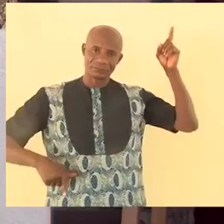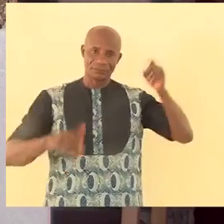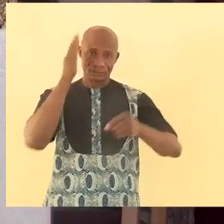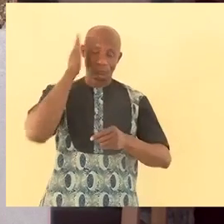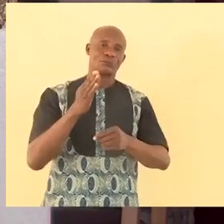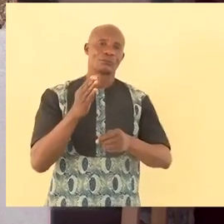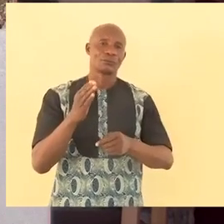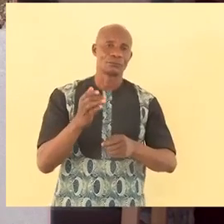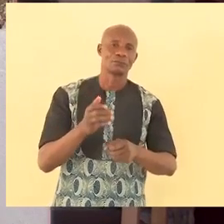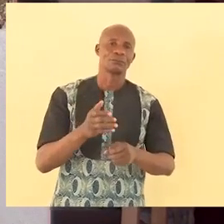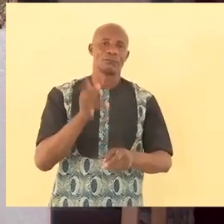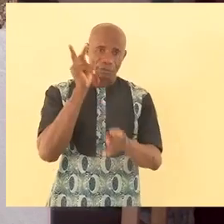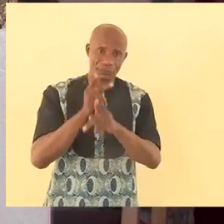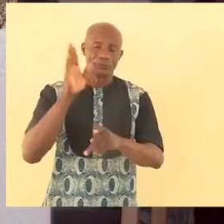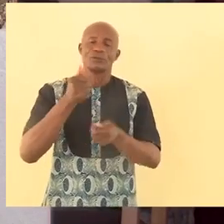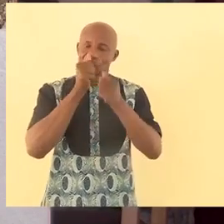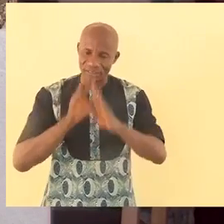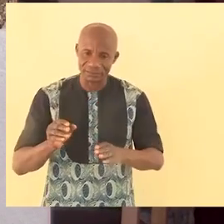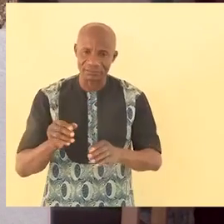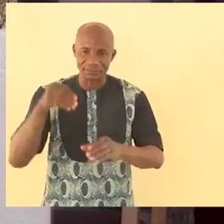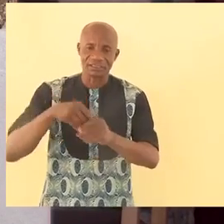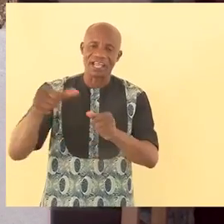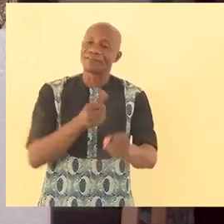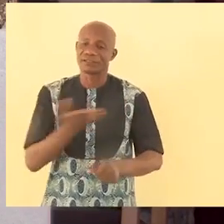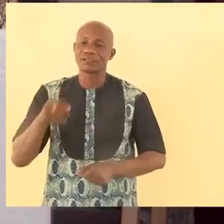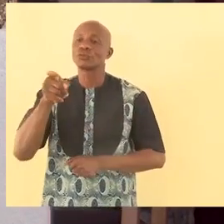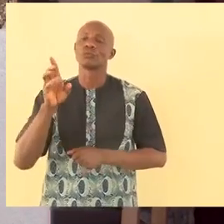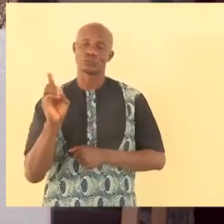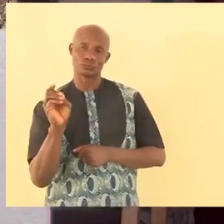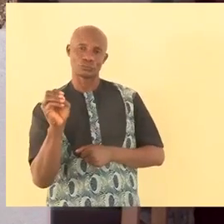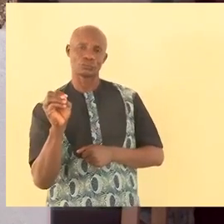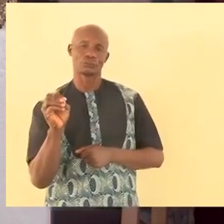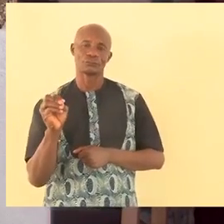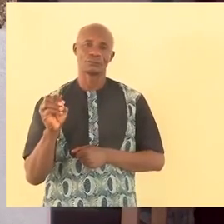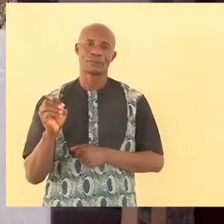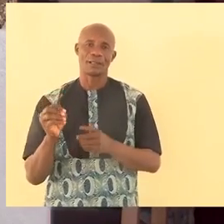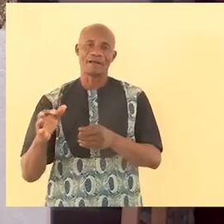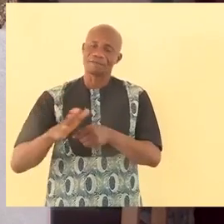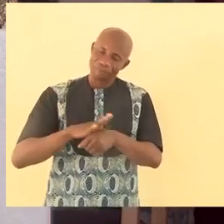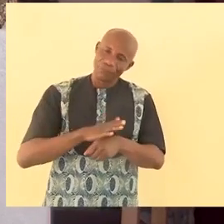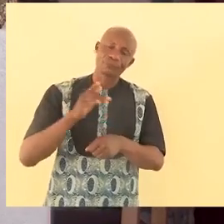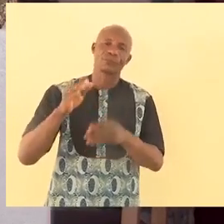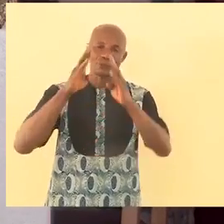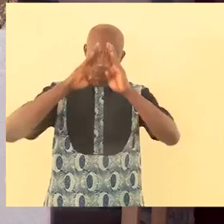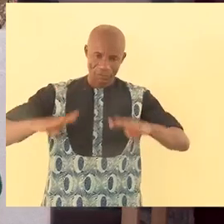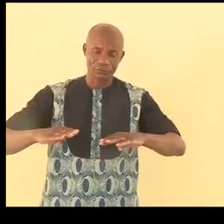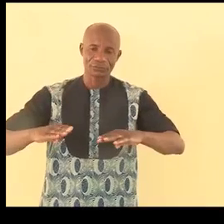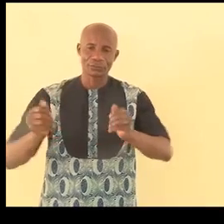The Lord will guarantee a blessing on everything you do, and will fill your storehouses with